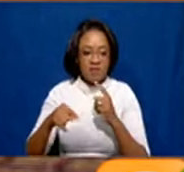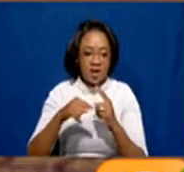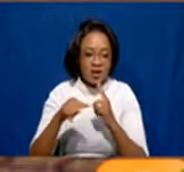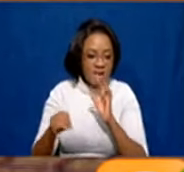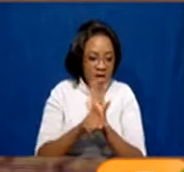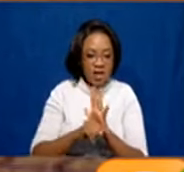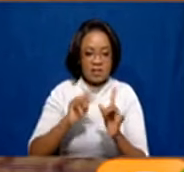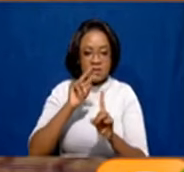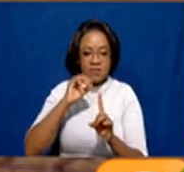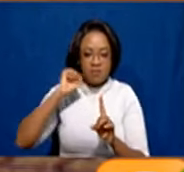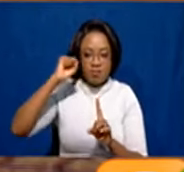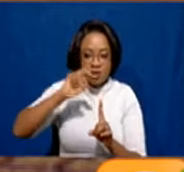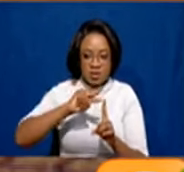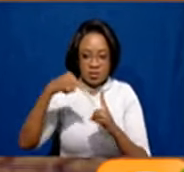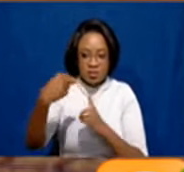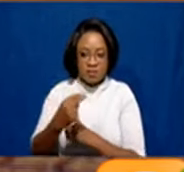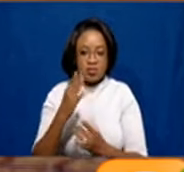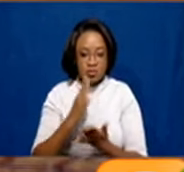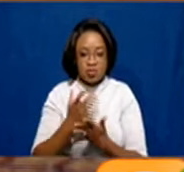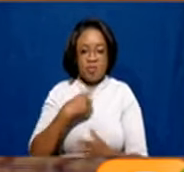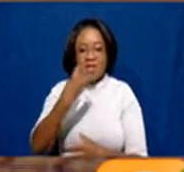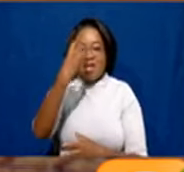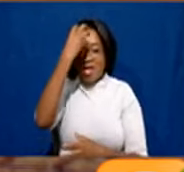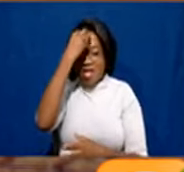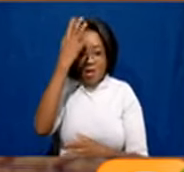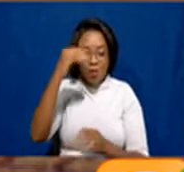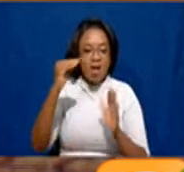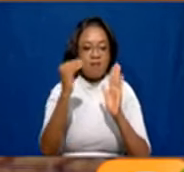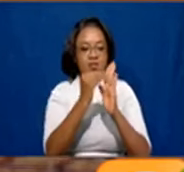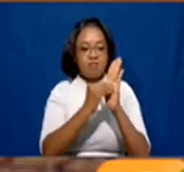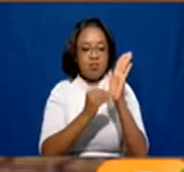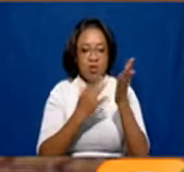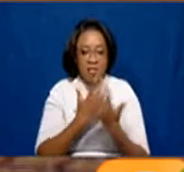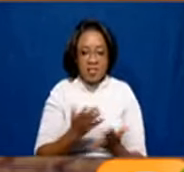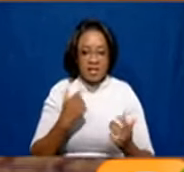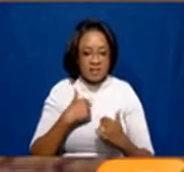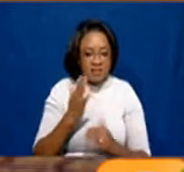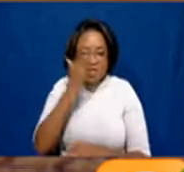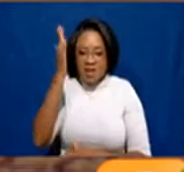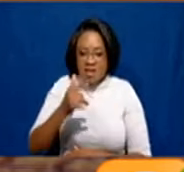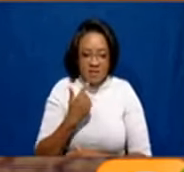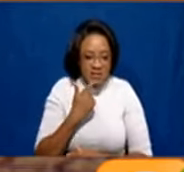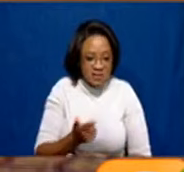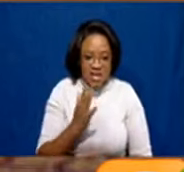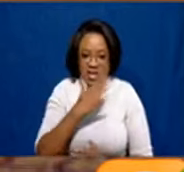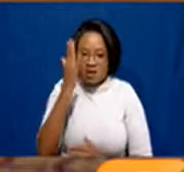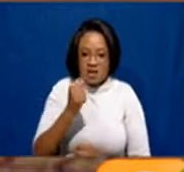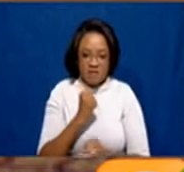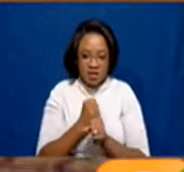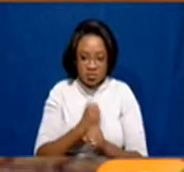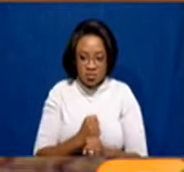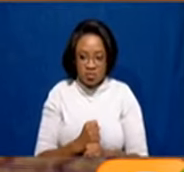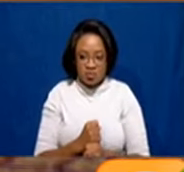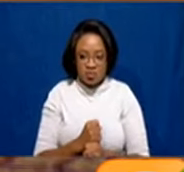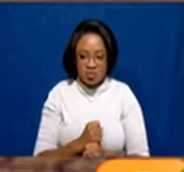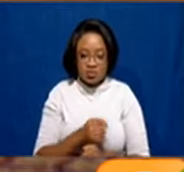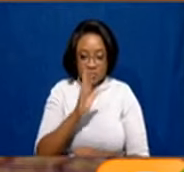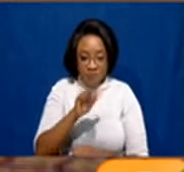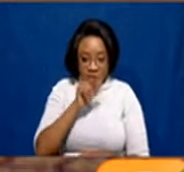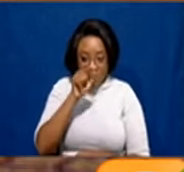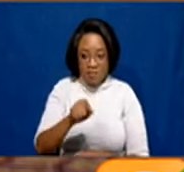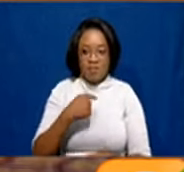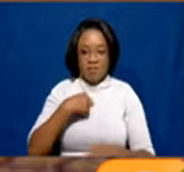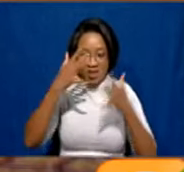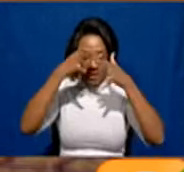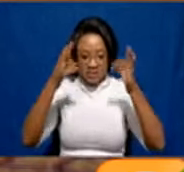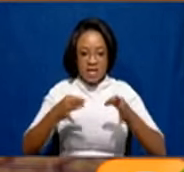And I was enraged. I was so mad because they were posting about things I would never say, things I would never do. And that is when I decided to own